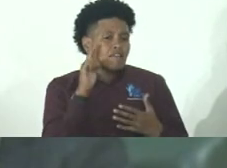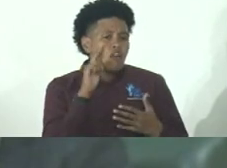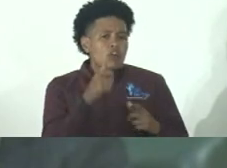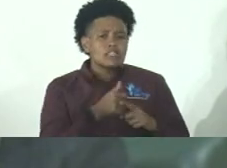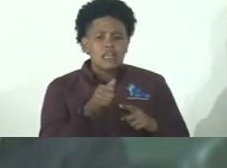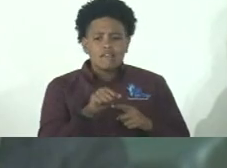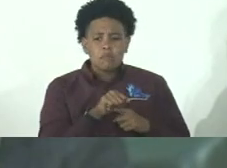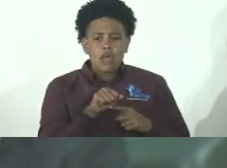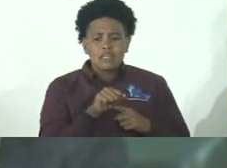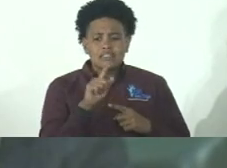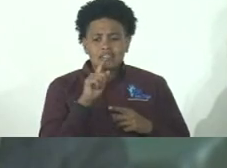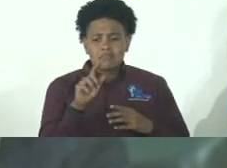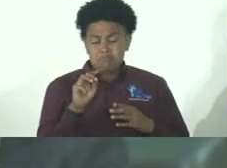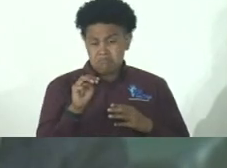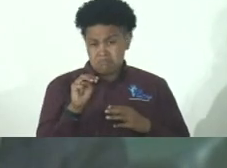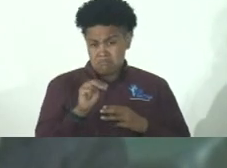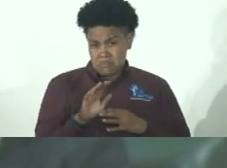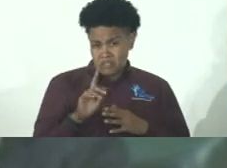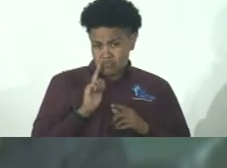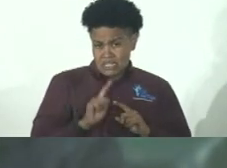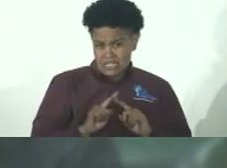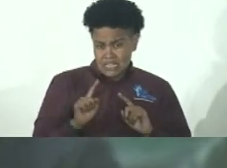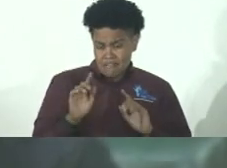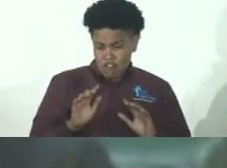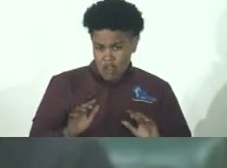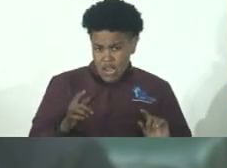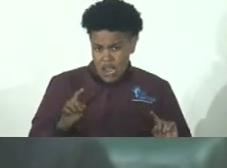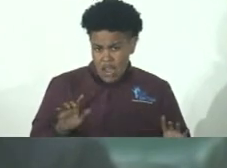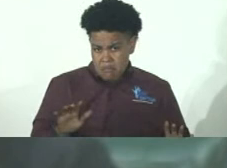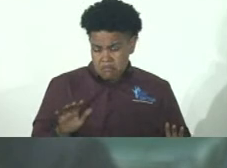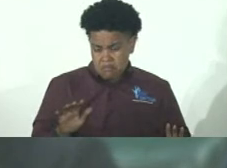practicals minister there might have been a different deadline